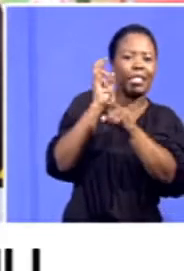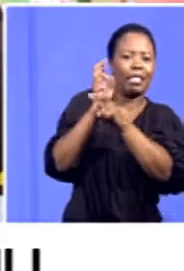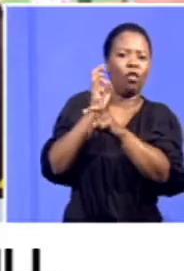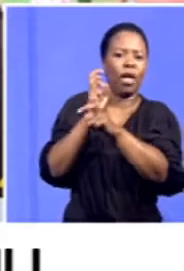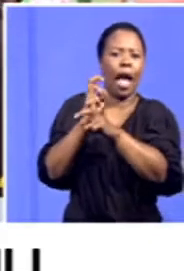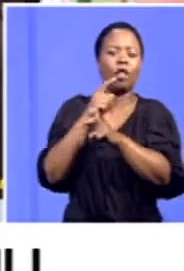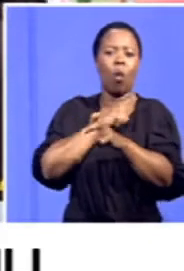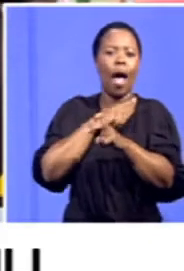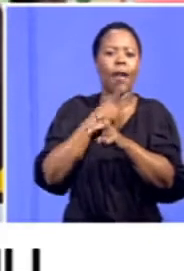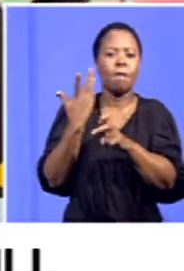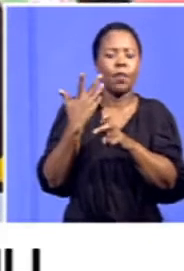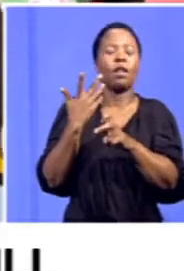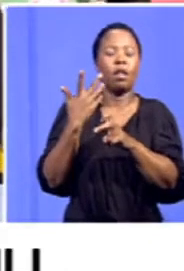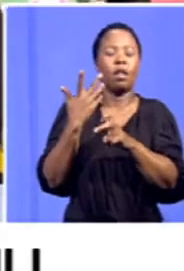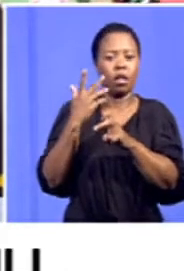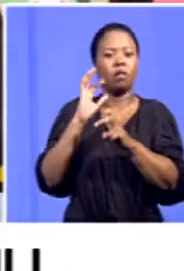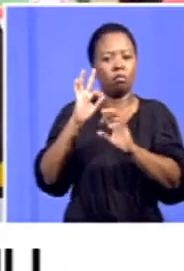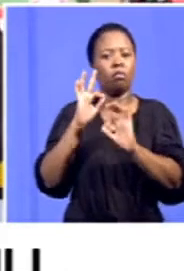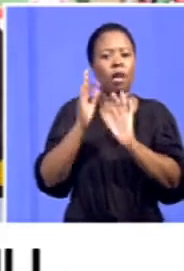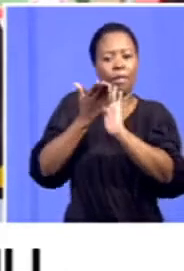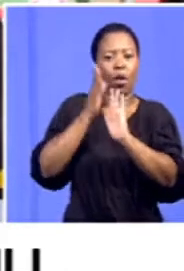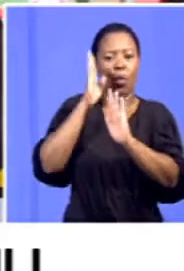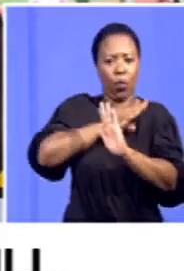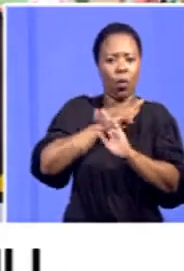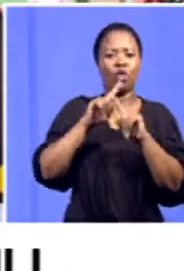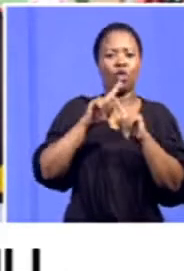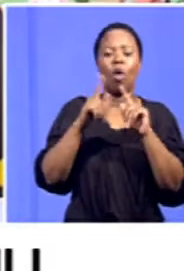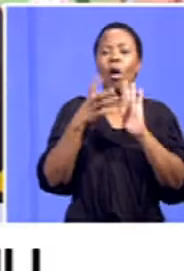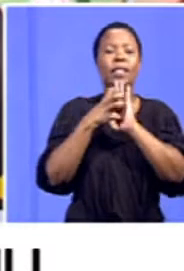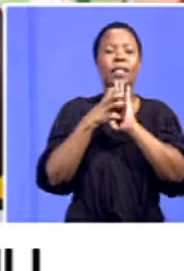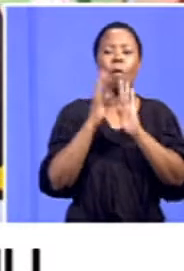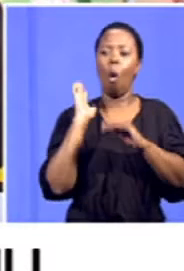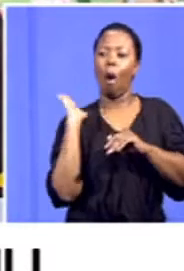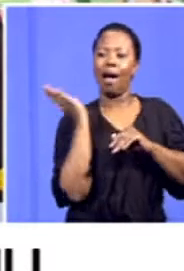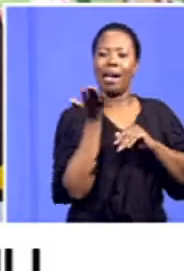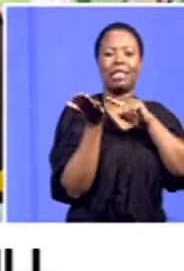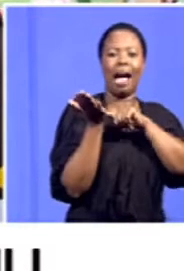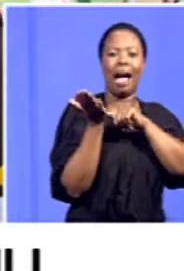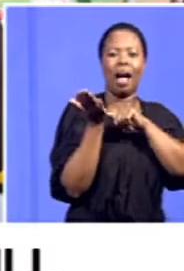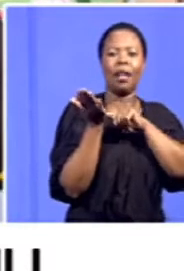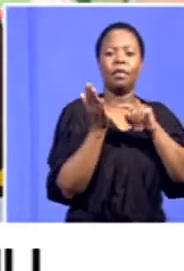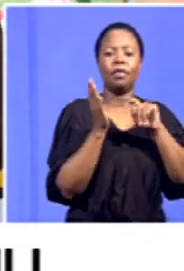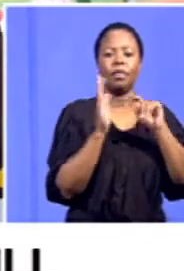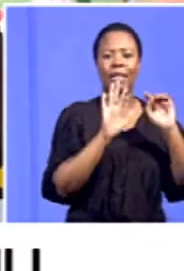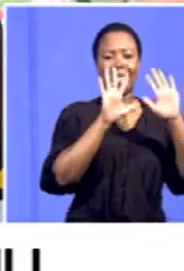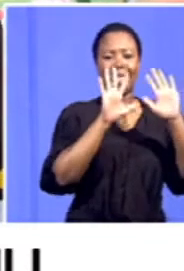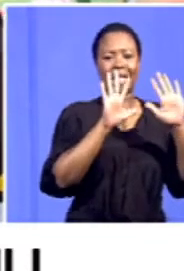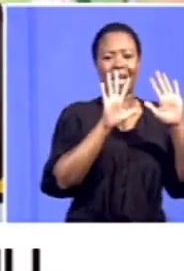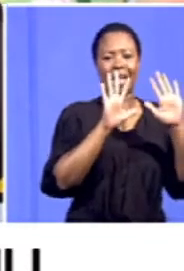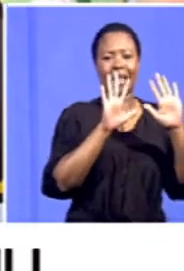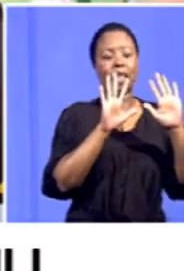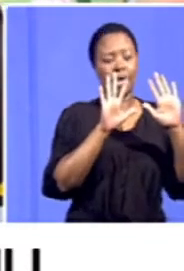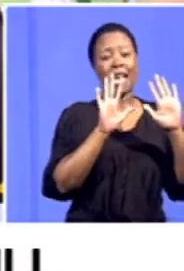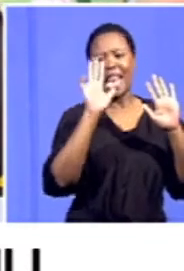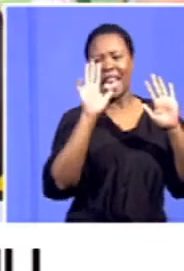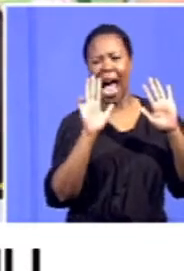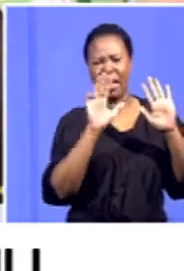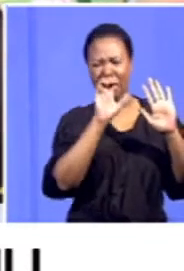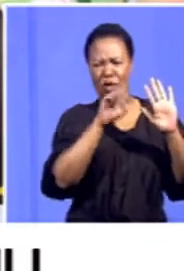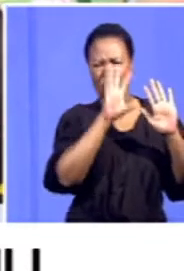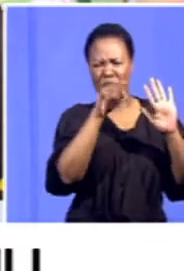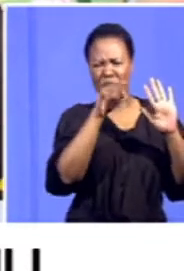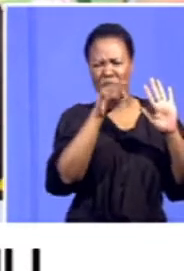in a business establishment where you've got waiters, for example, that 9 out of 10 are not South Africans. But at the same time,